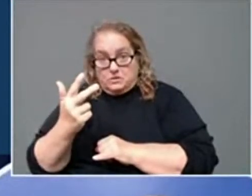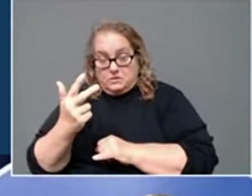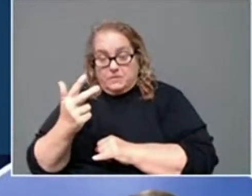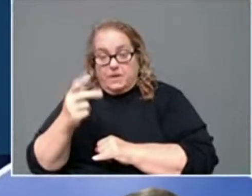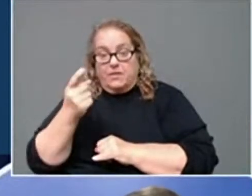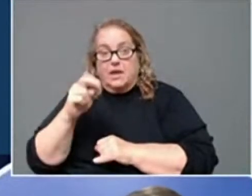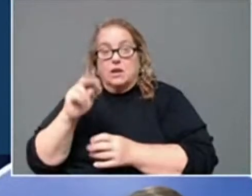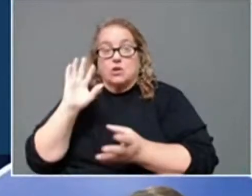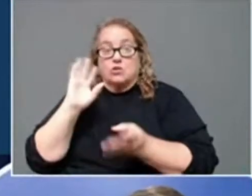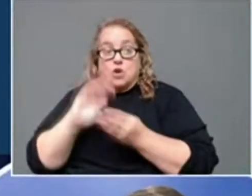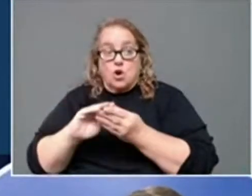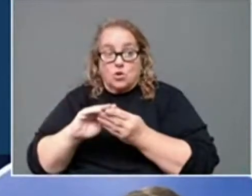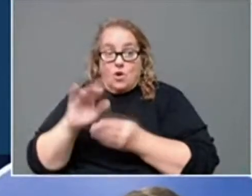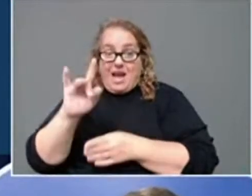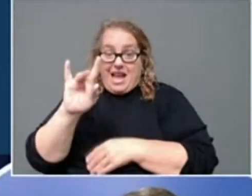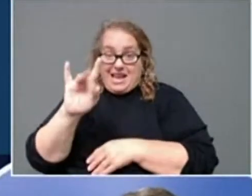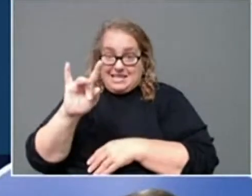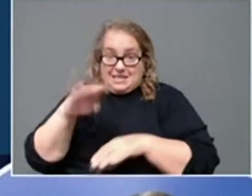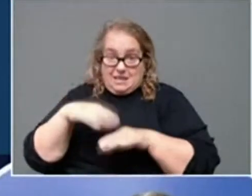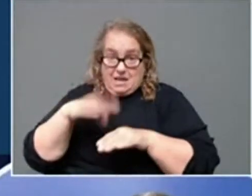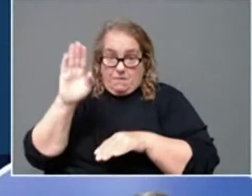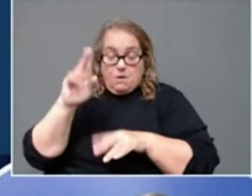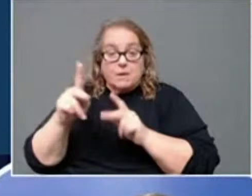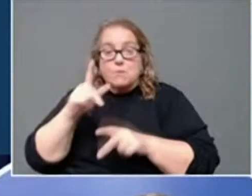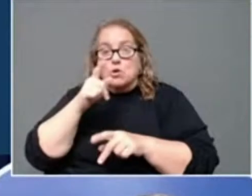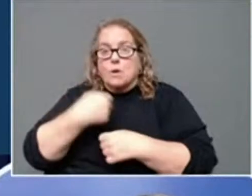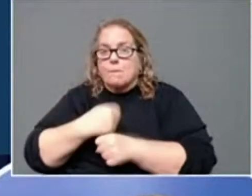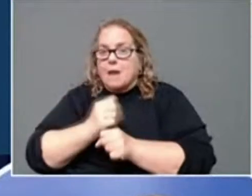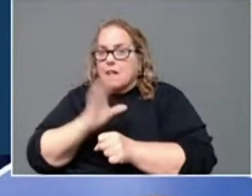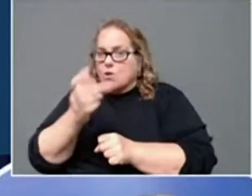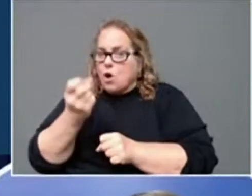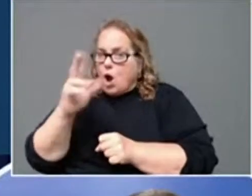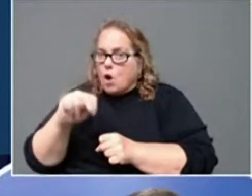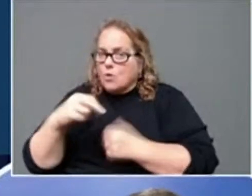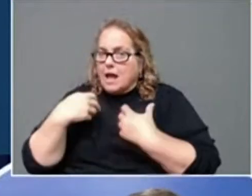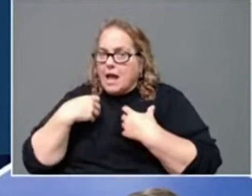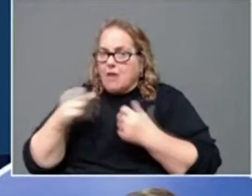total 18 and up, these are people who make their own healthcare decisions,